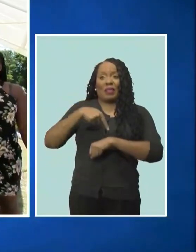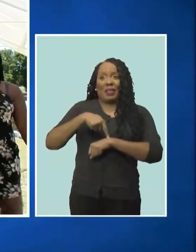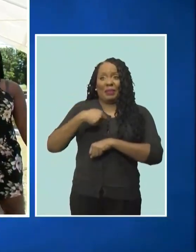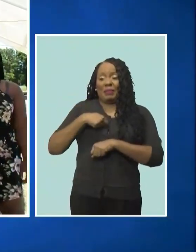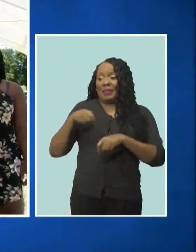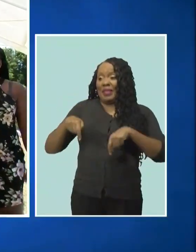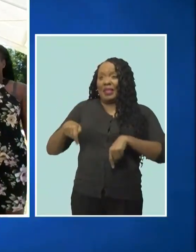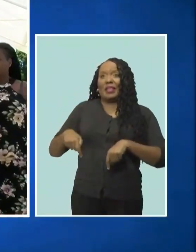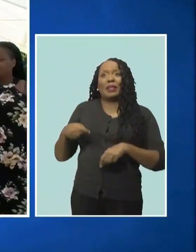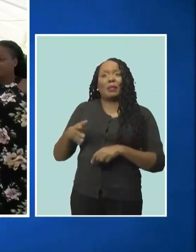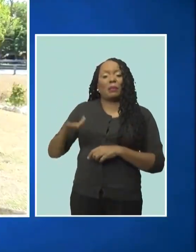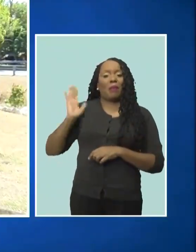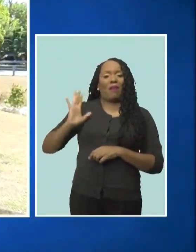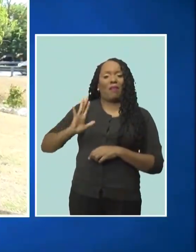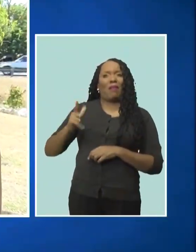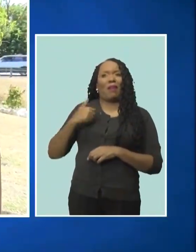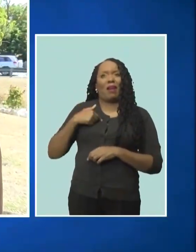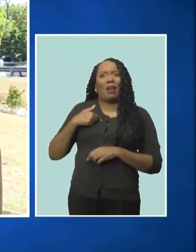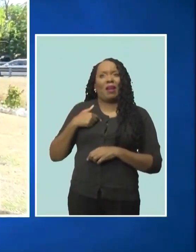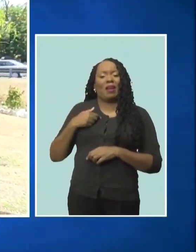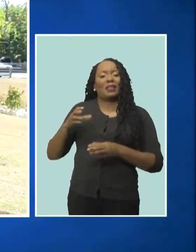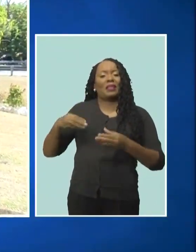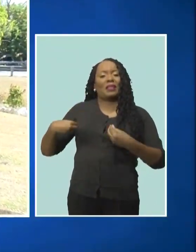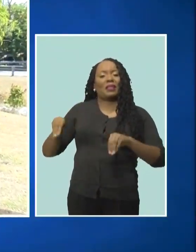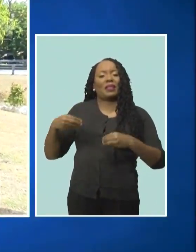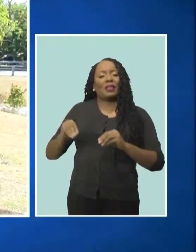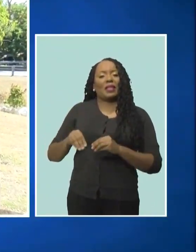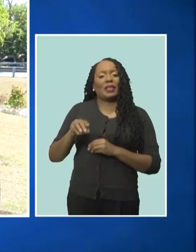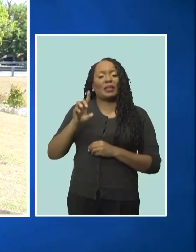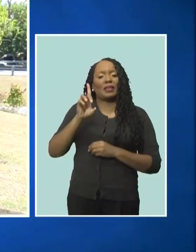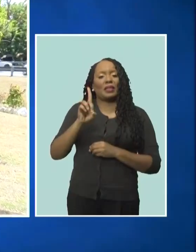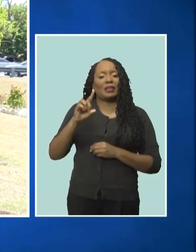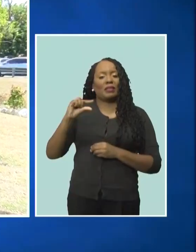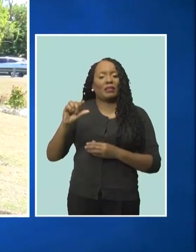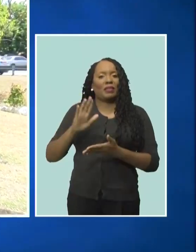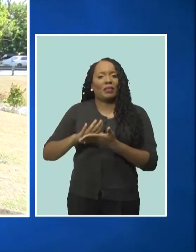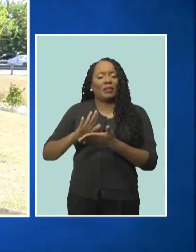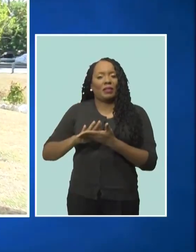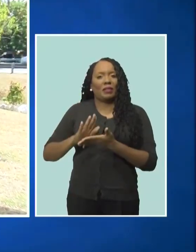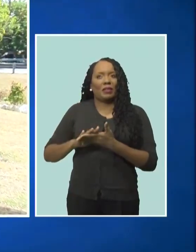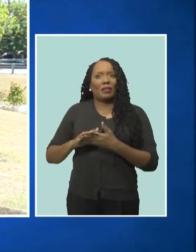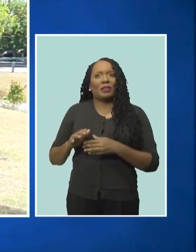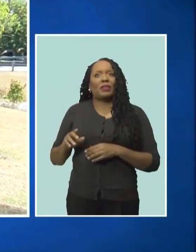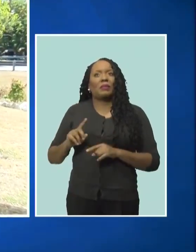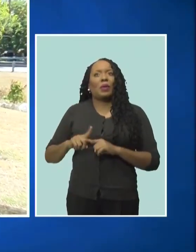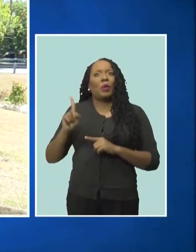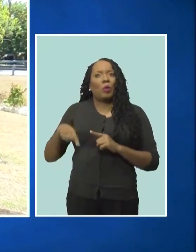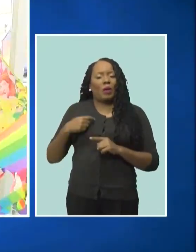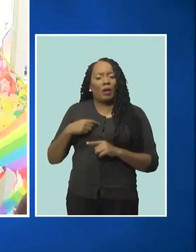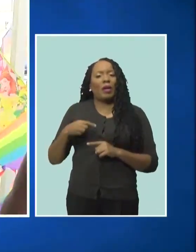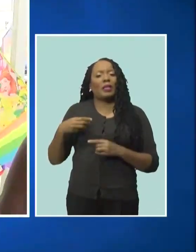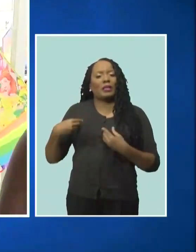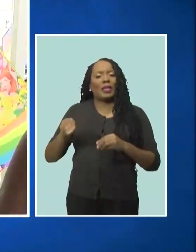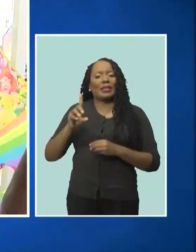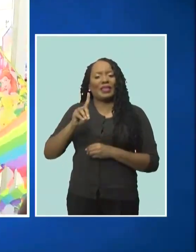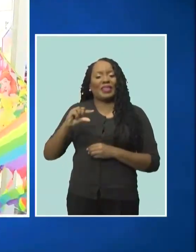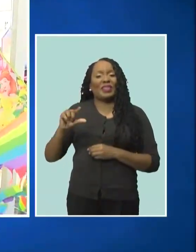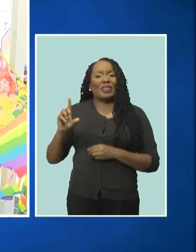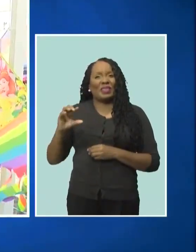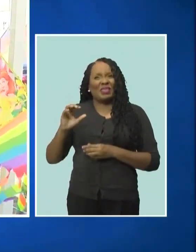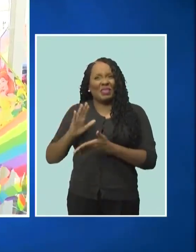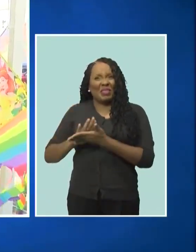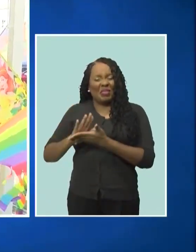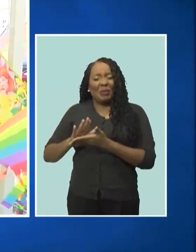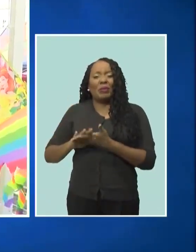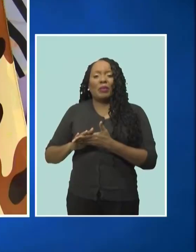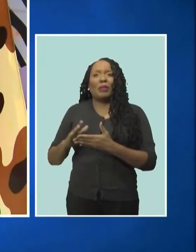normally be at Dayton. So it feels a little slow, but at Dayton things go faster. Customer Julie, who was